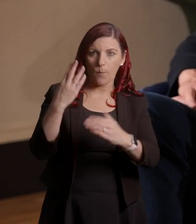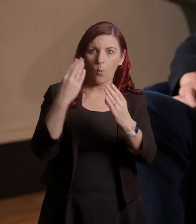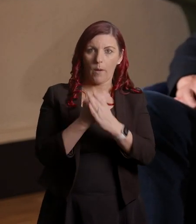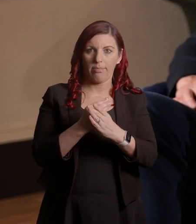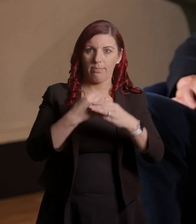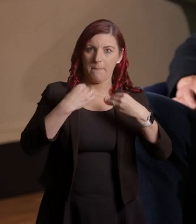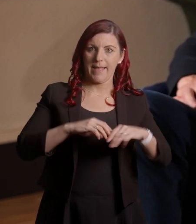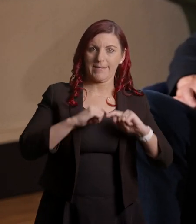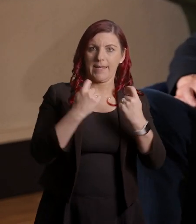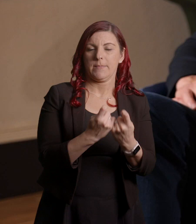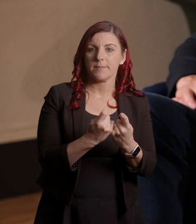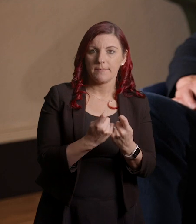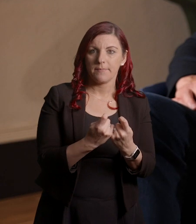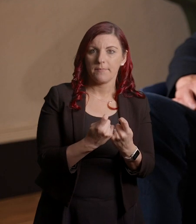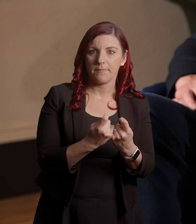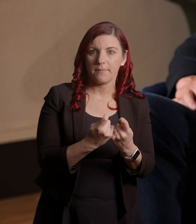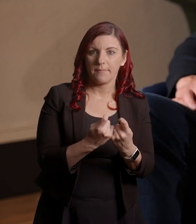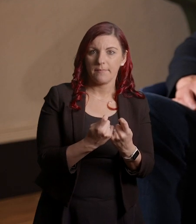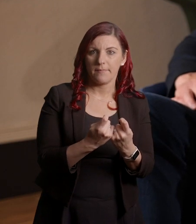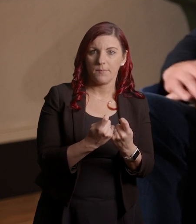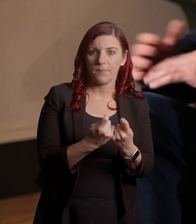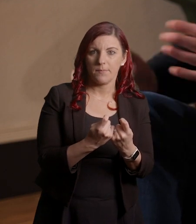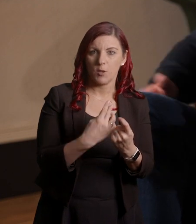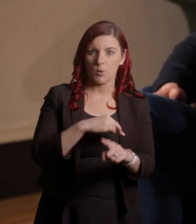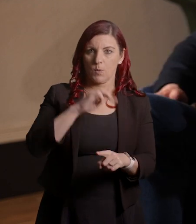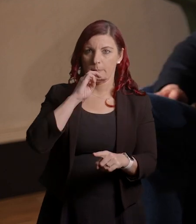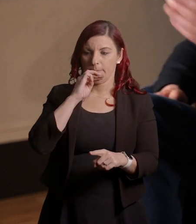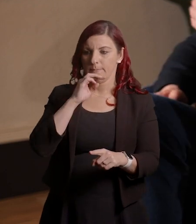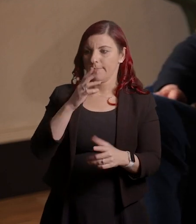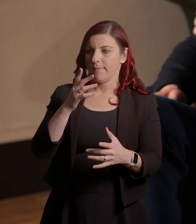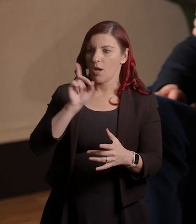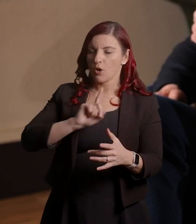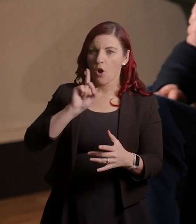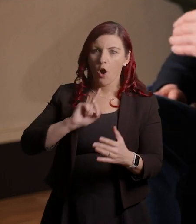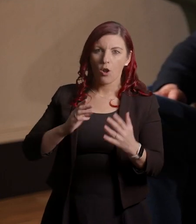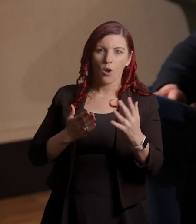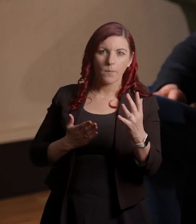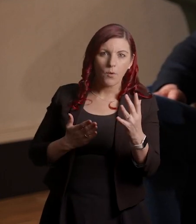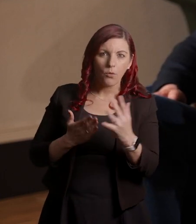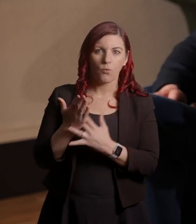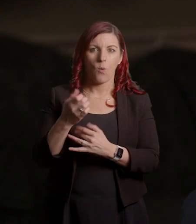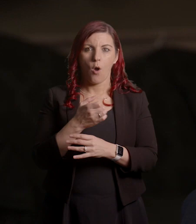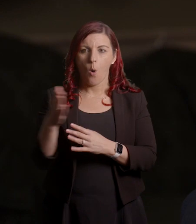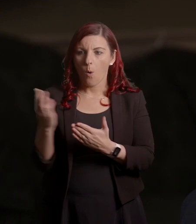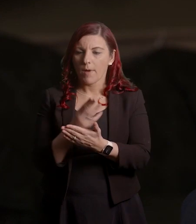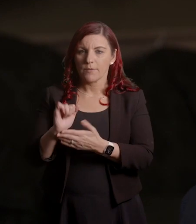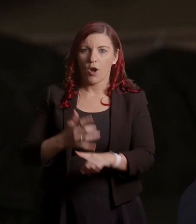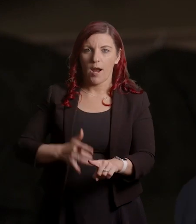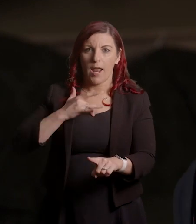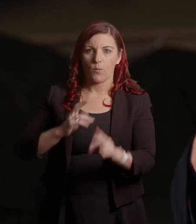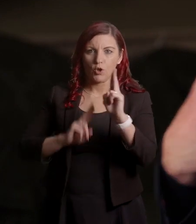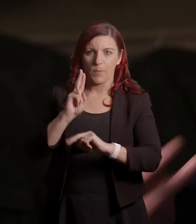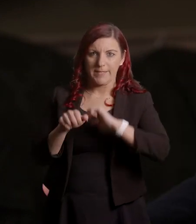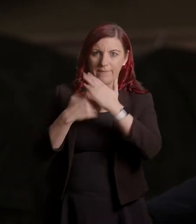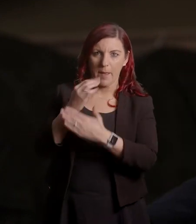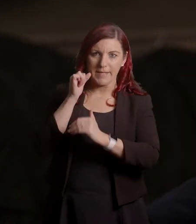up with the lads' teams. And therefore, a girl comes through a whole section of her life